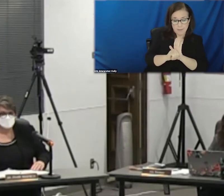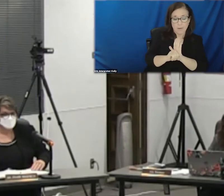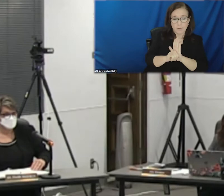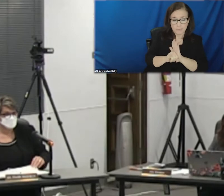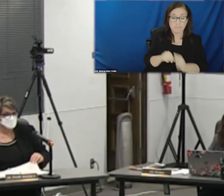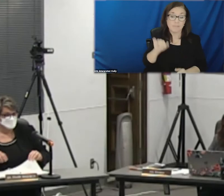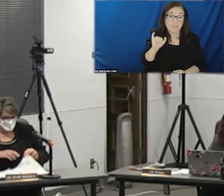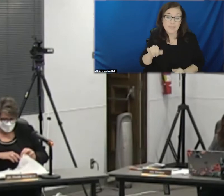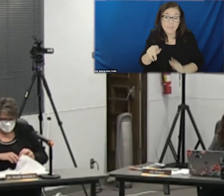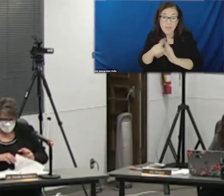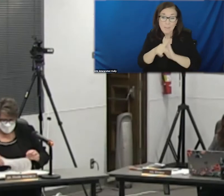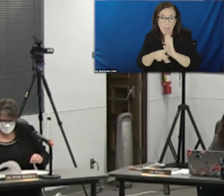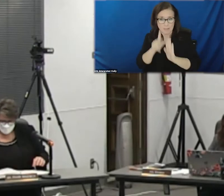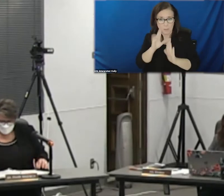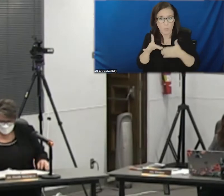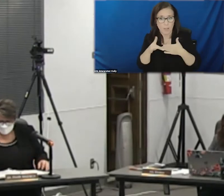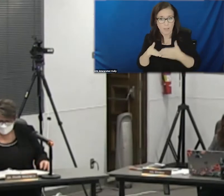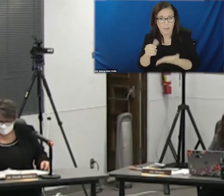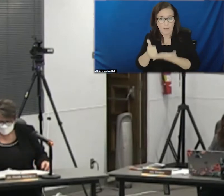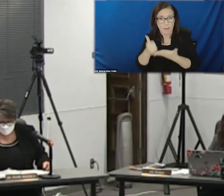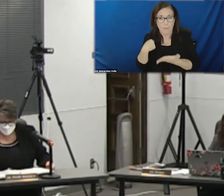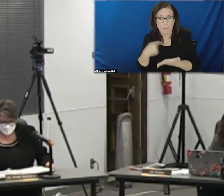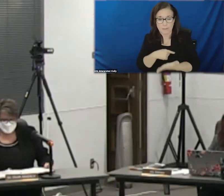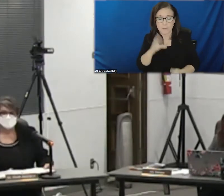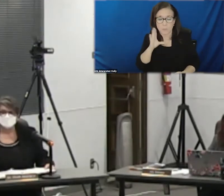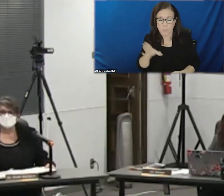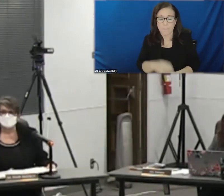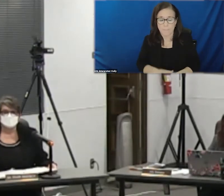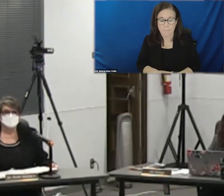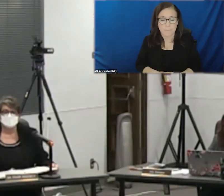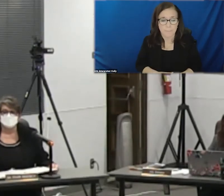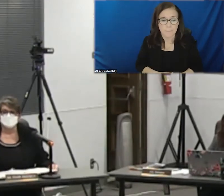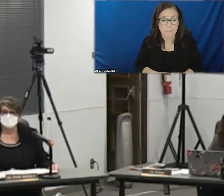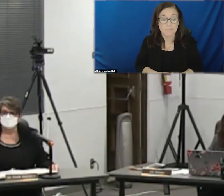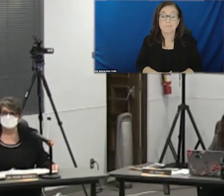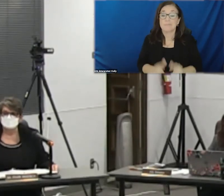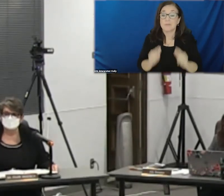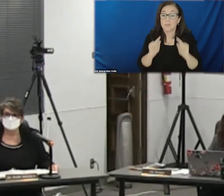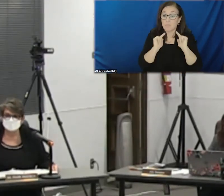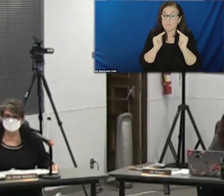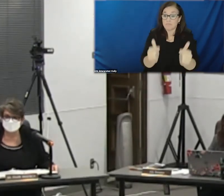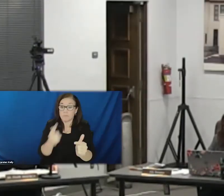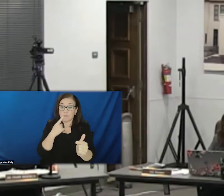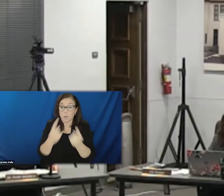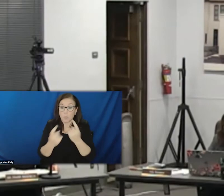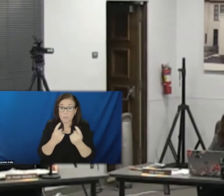that. So at this point, I will turn it over to you for questions.